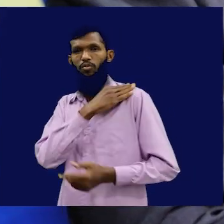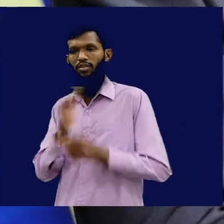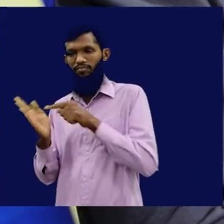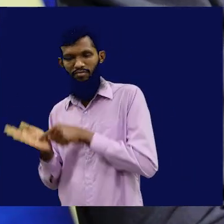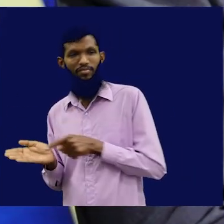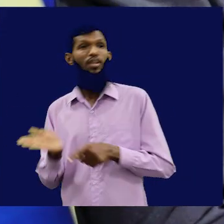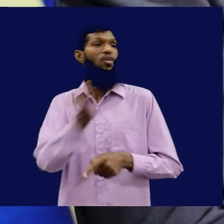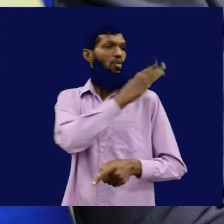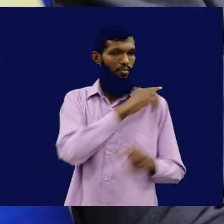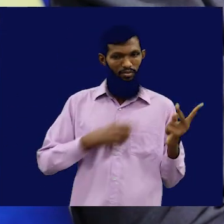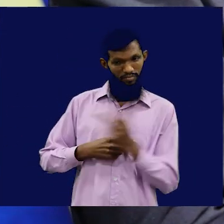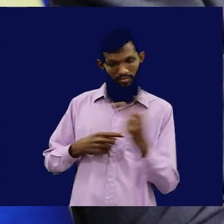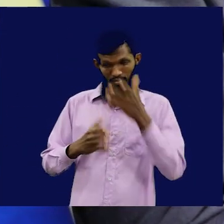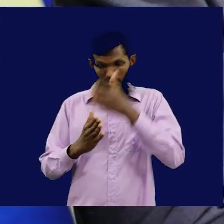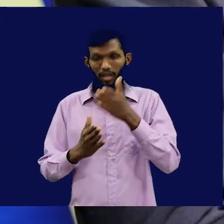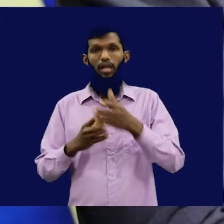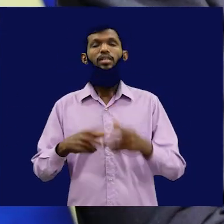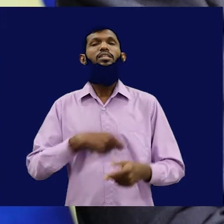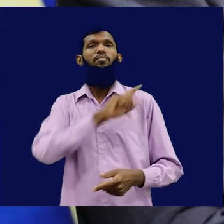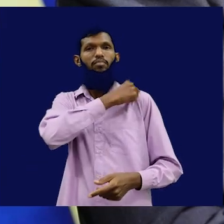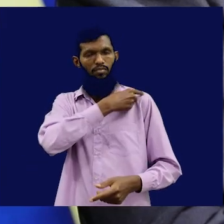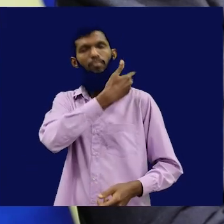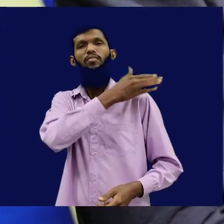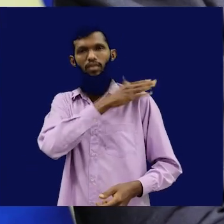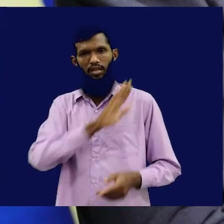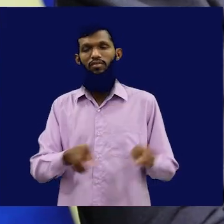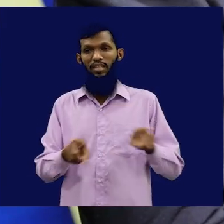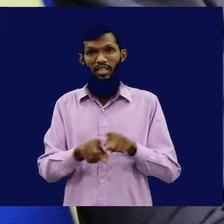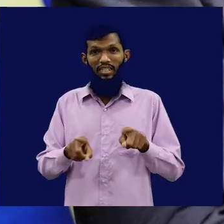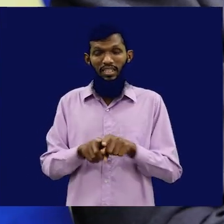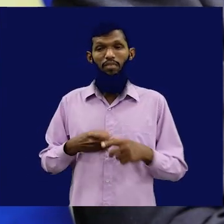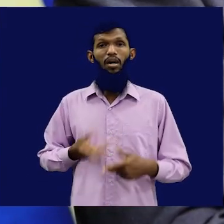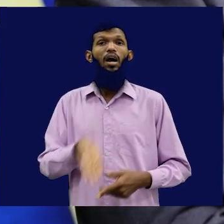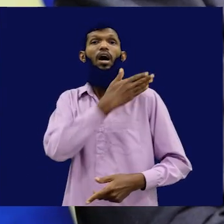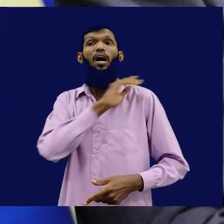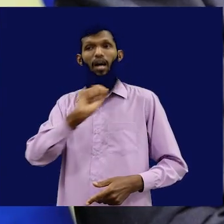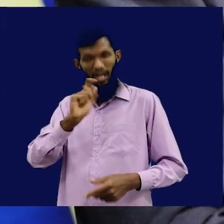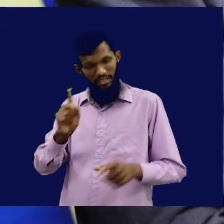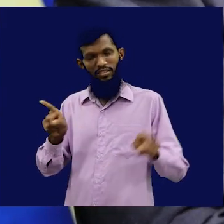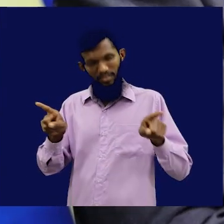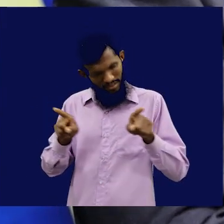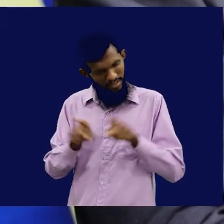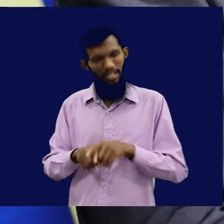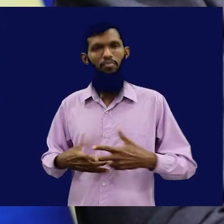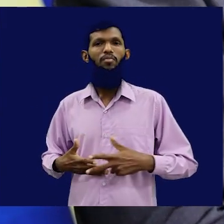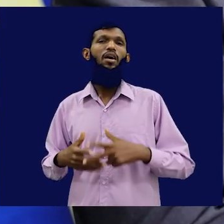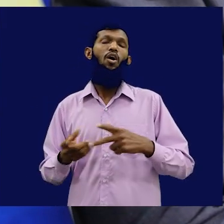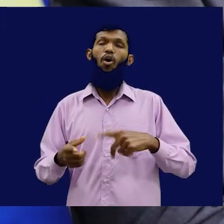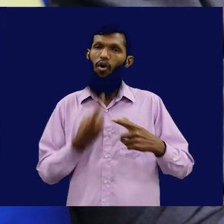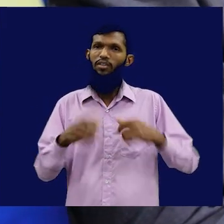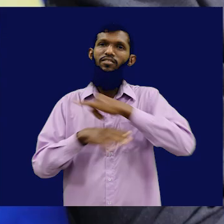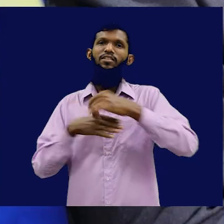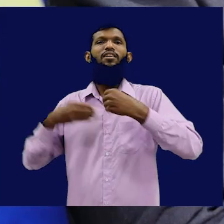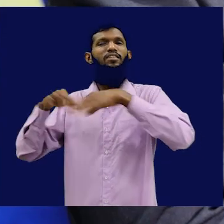the previous Umrah, and then accepted Hajj has no lesser reward than paradise. Another